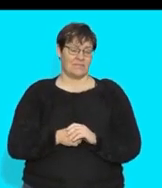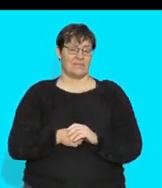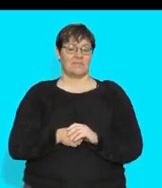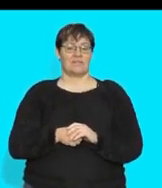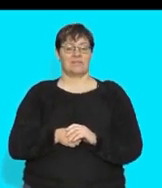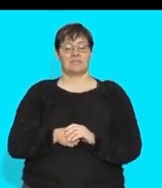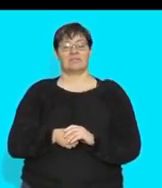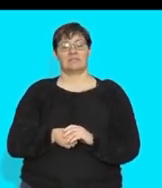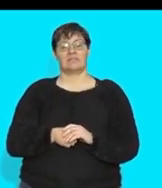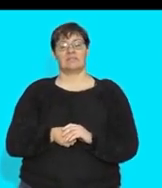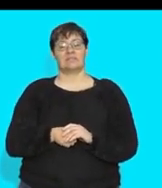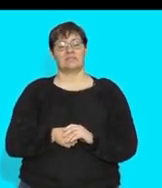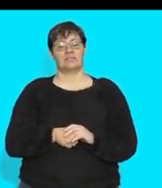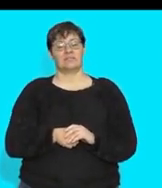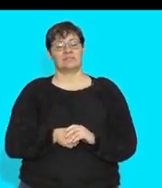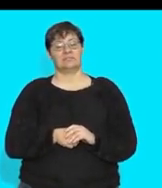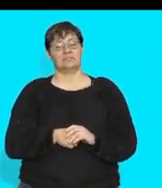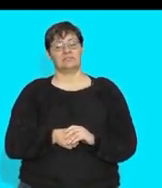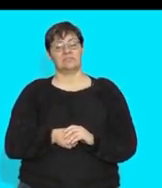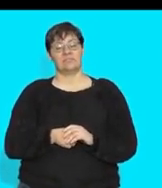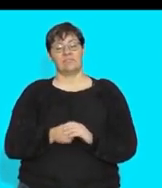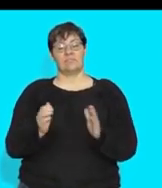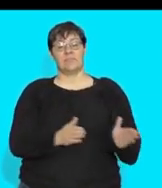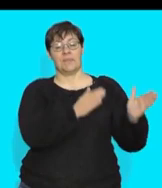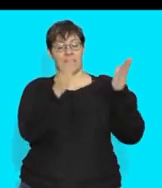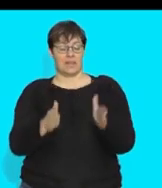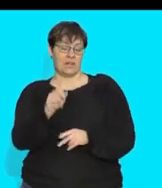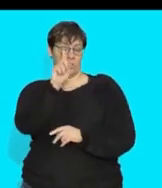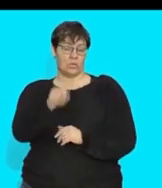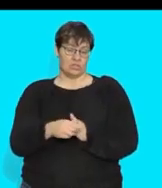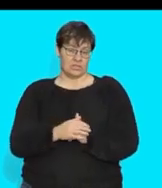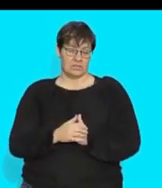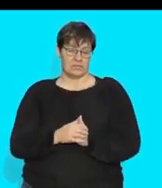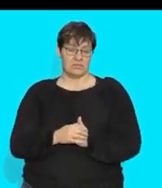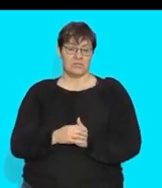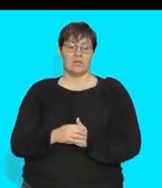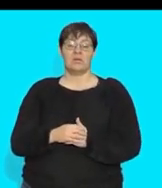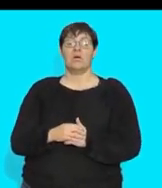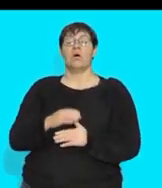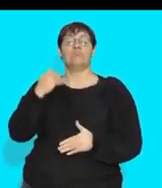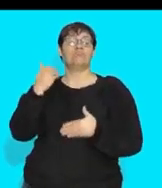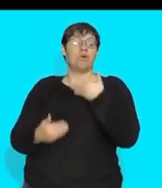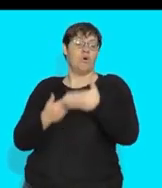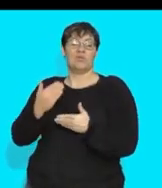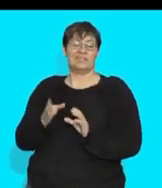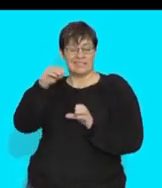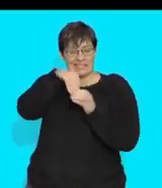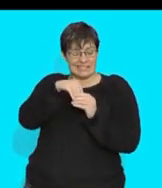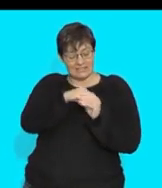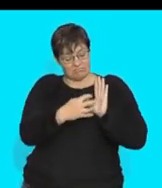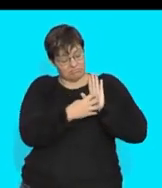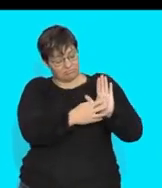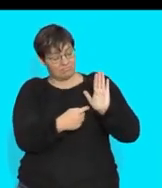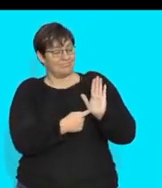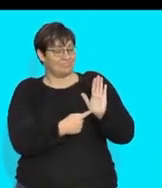system. Okay, the next question. Which processes in the diagrams